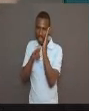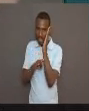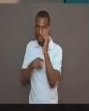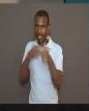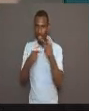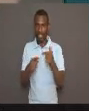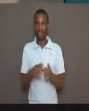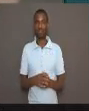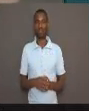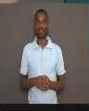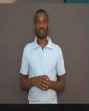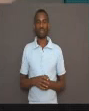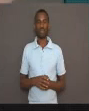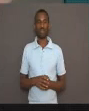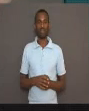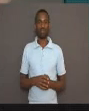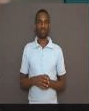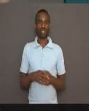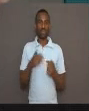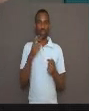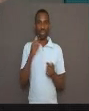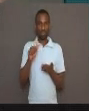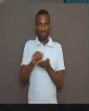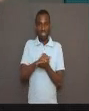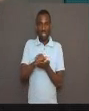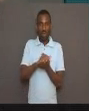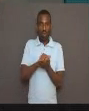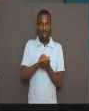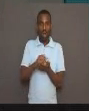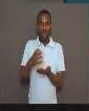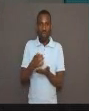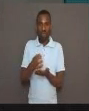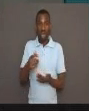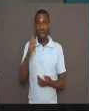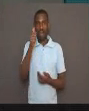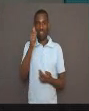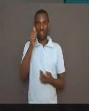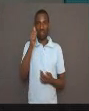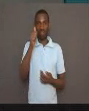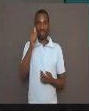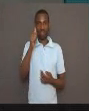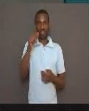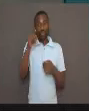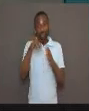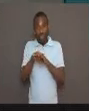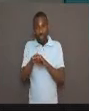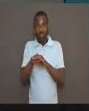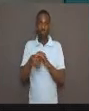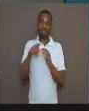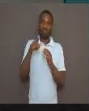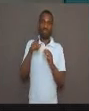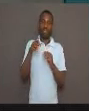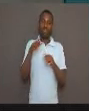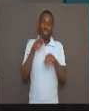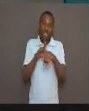bubbles and also to insert wet objects into soap bubbles without breaking